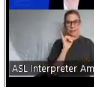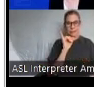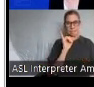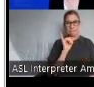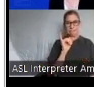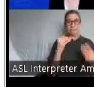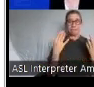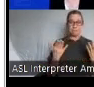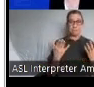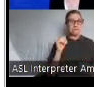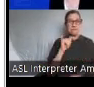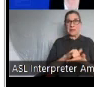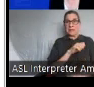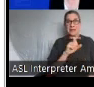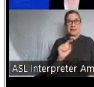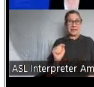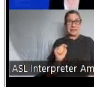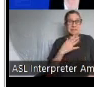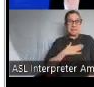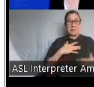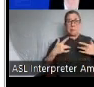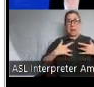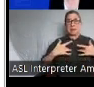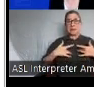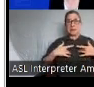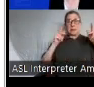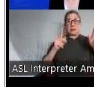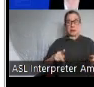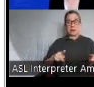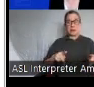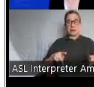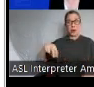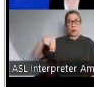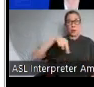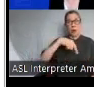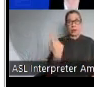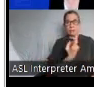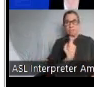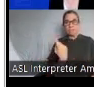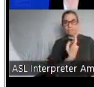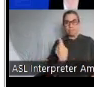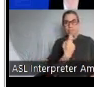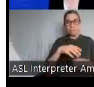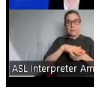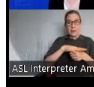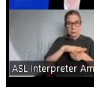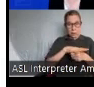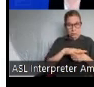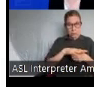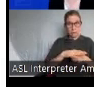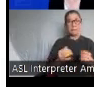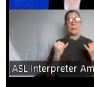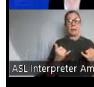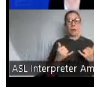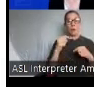So I think that's really it. I just wanted to voice concern as a pedestrian. Thank you so much. Appreciate it. Okay, so we're going to go back to the